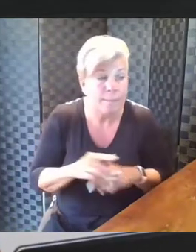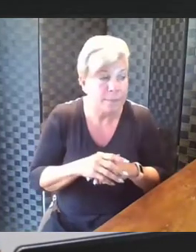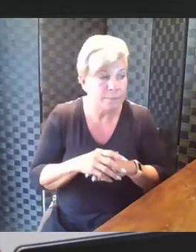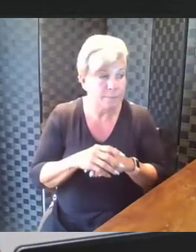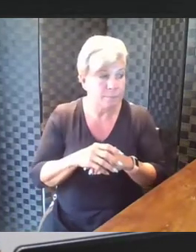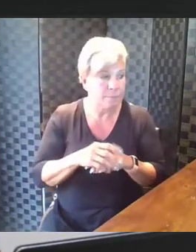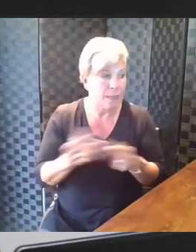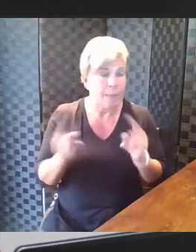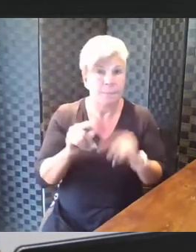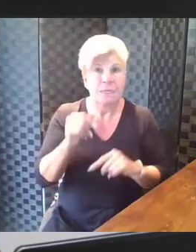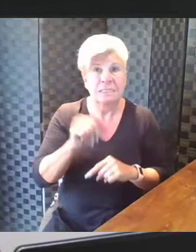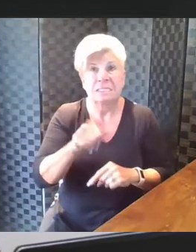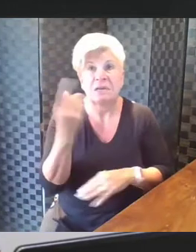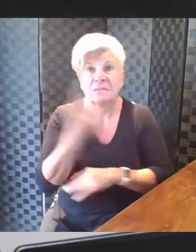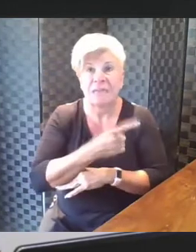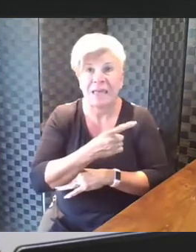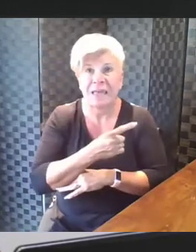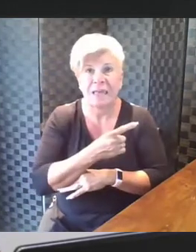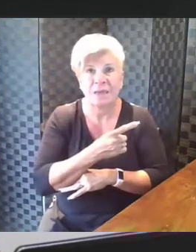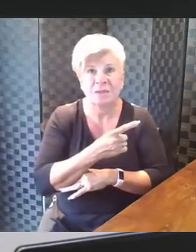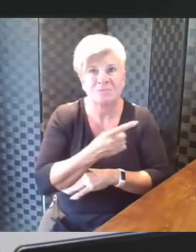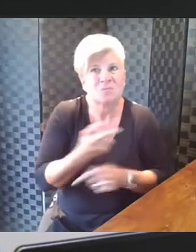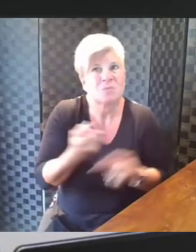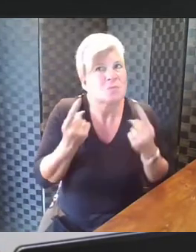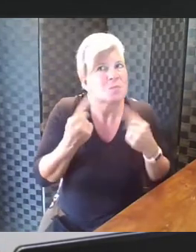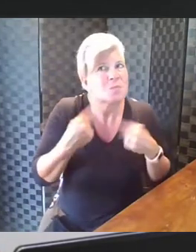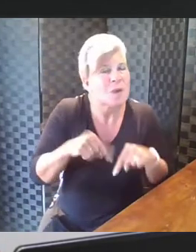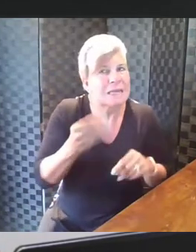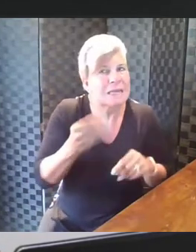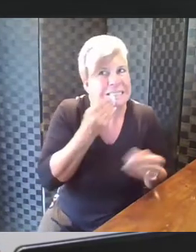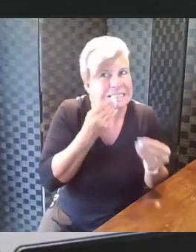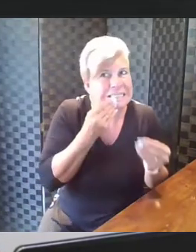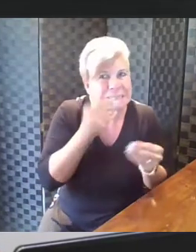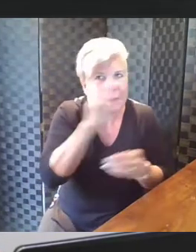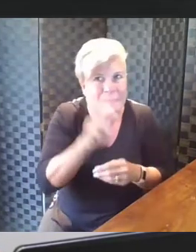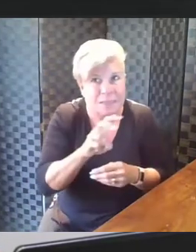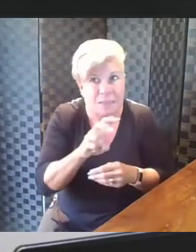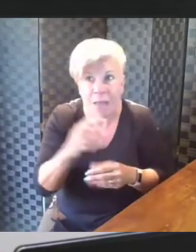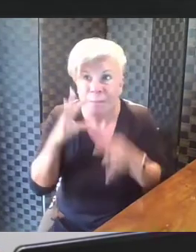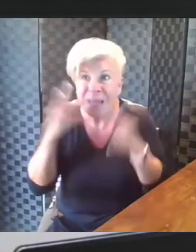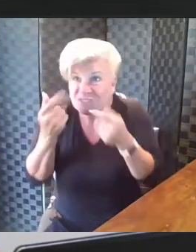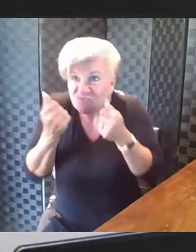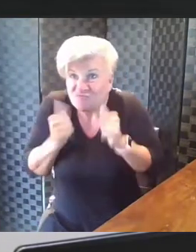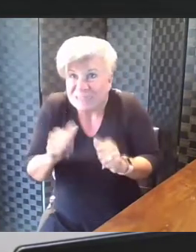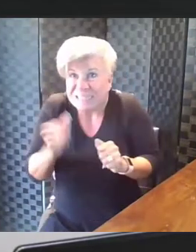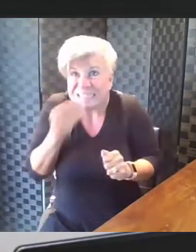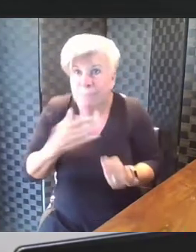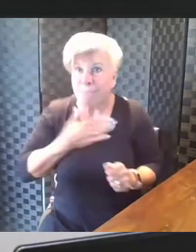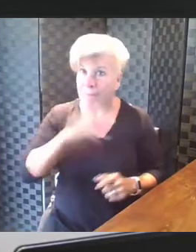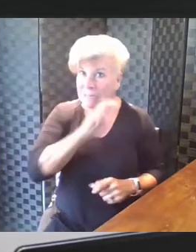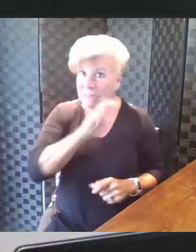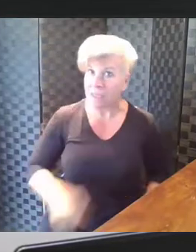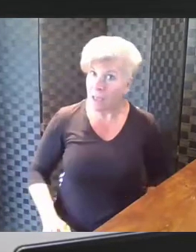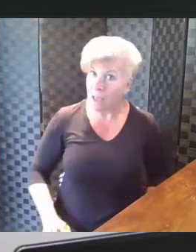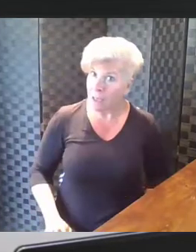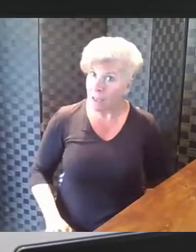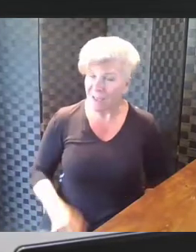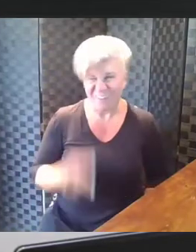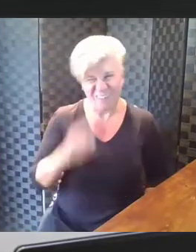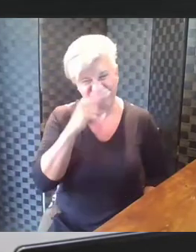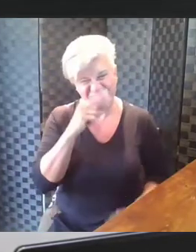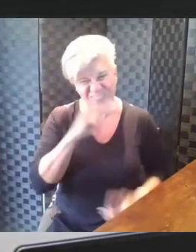This happened the other day when I had my favorite food, pizza. My cat tried to eat my pizza. That's a funny story, so I'll write it